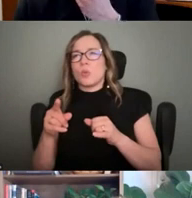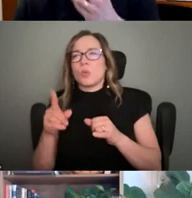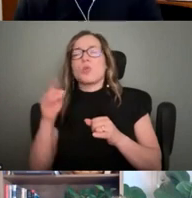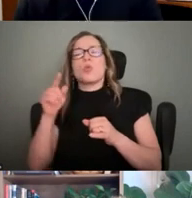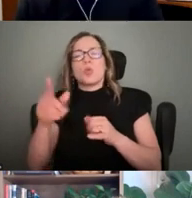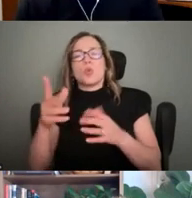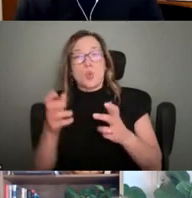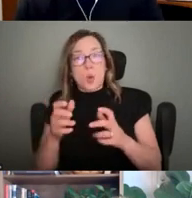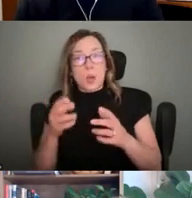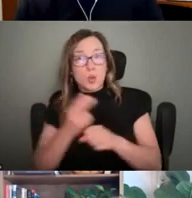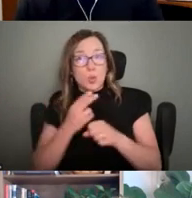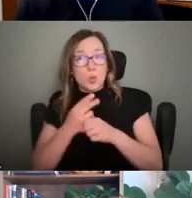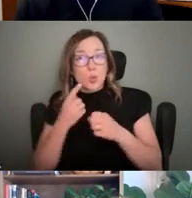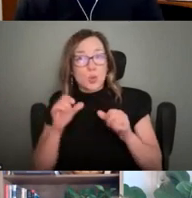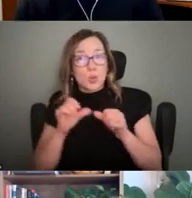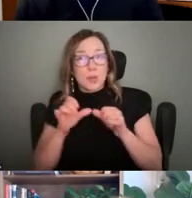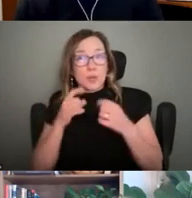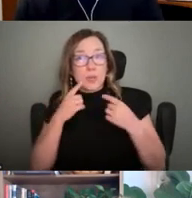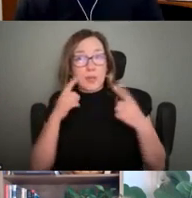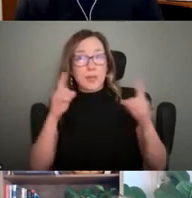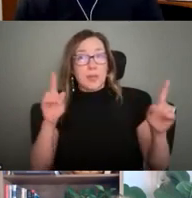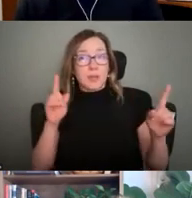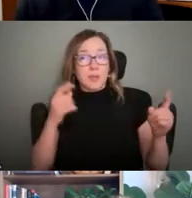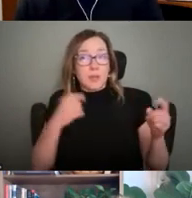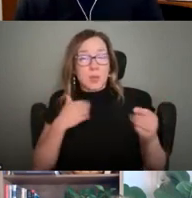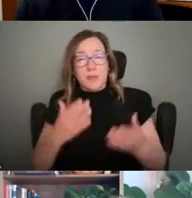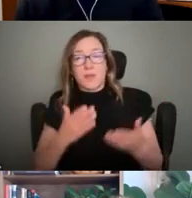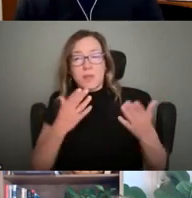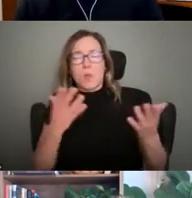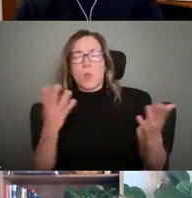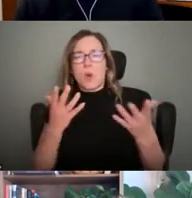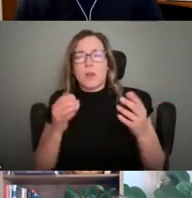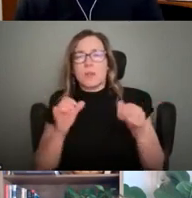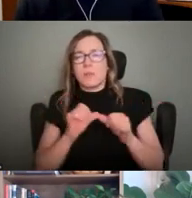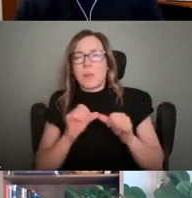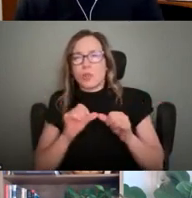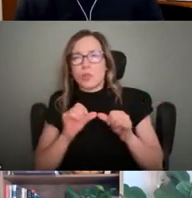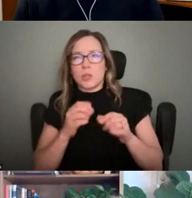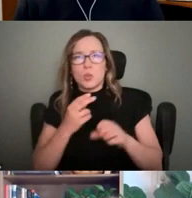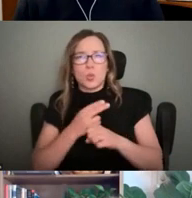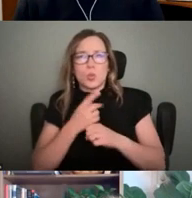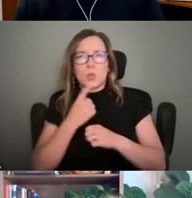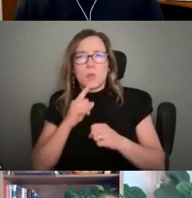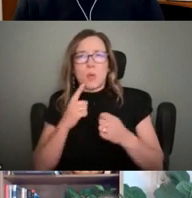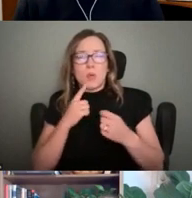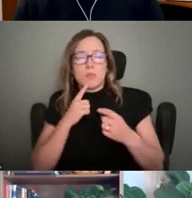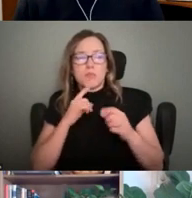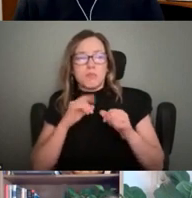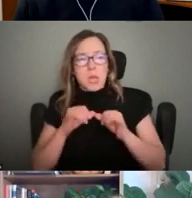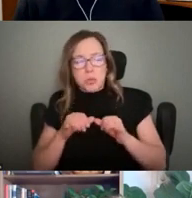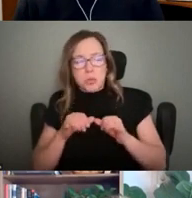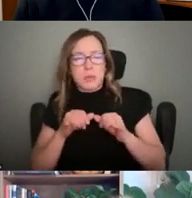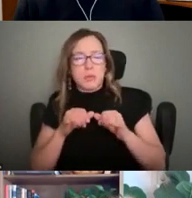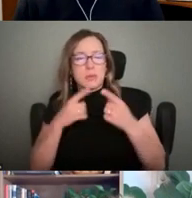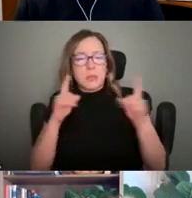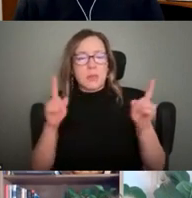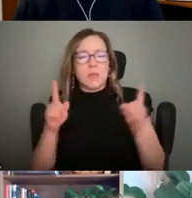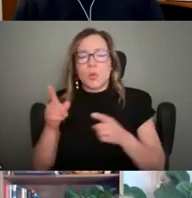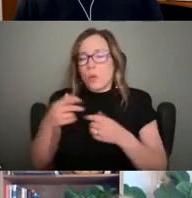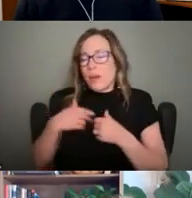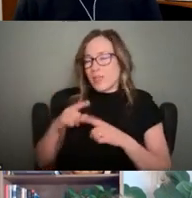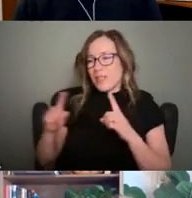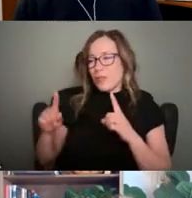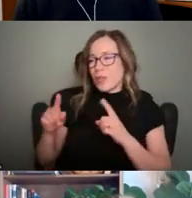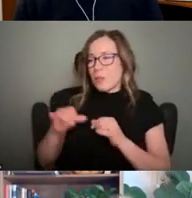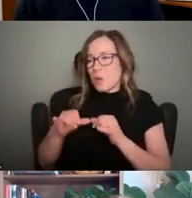would you like to use to measure success? Do you have suggestions for which metrics to use to measure success? And do you have different metrics for funders?